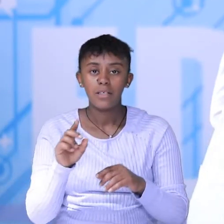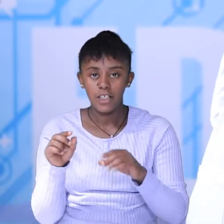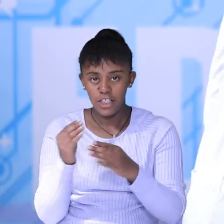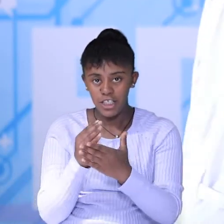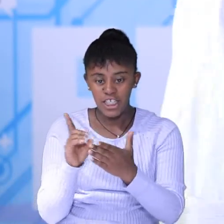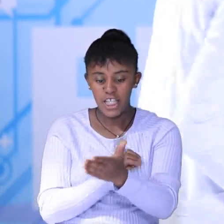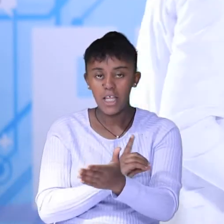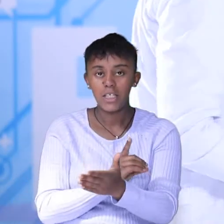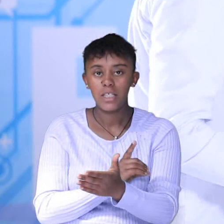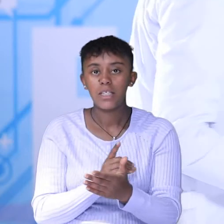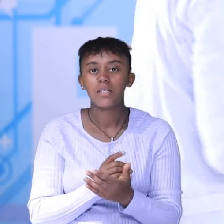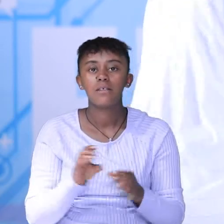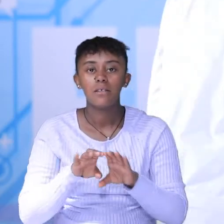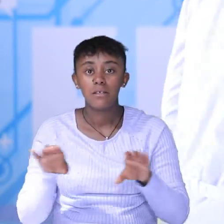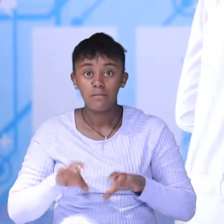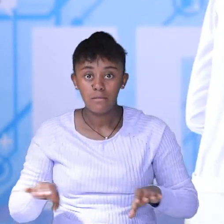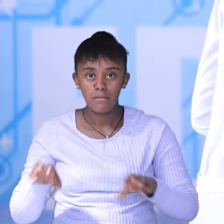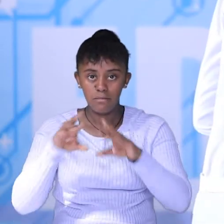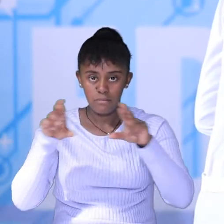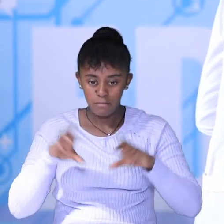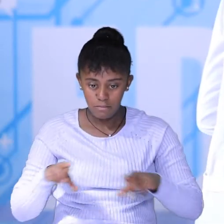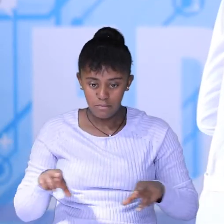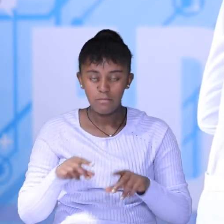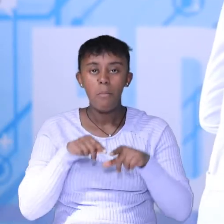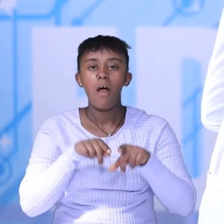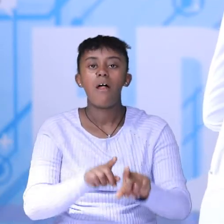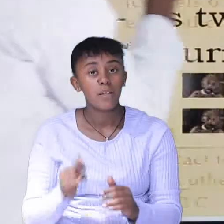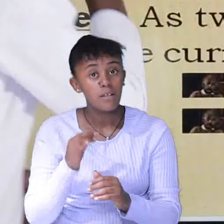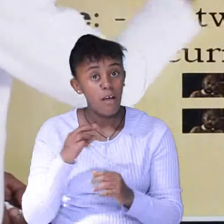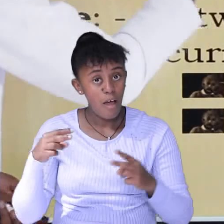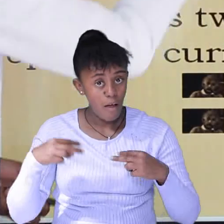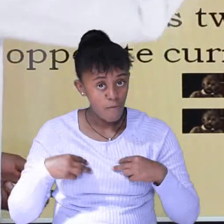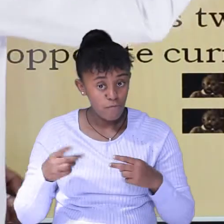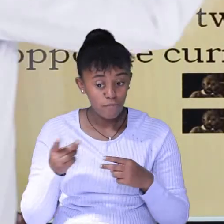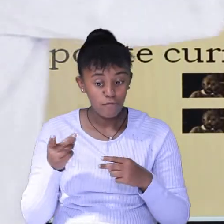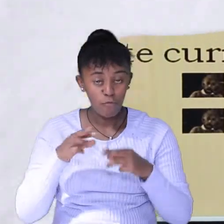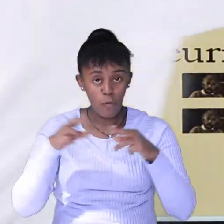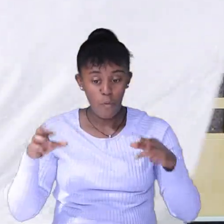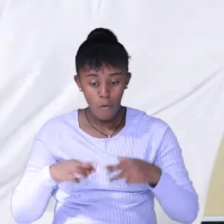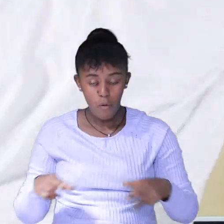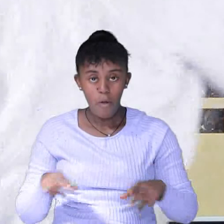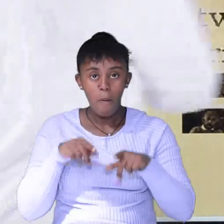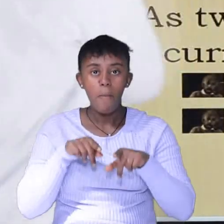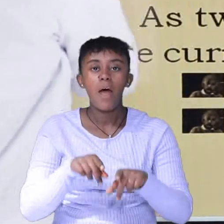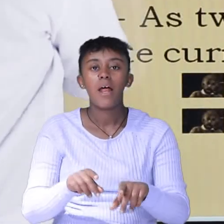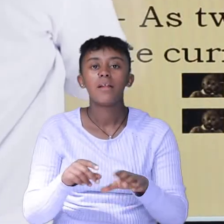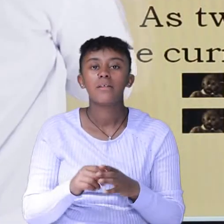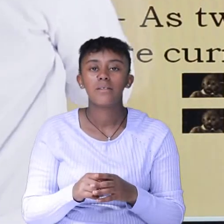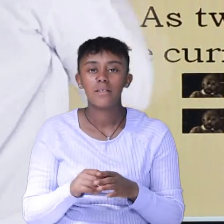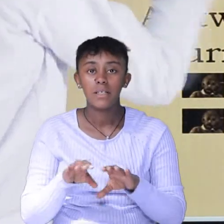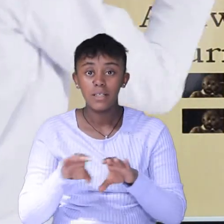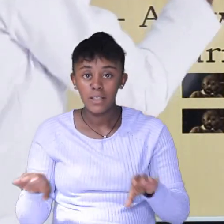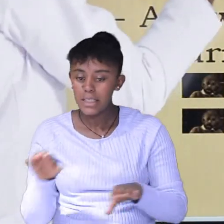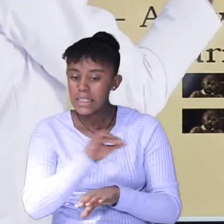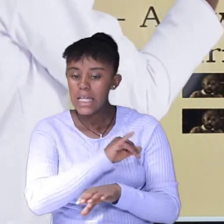two current carrying conductors, parallel current carrying conductors. When two parallel current carrying conductors have